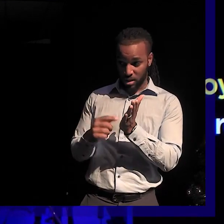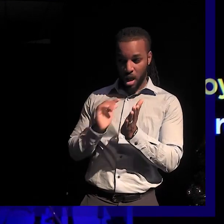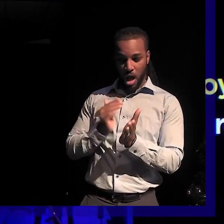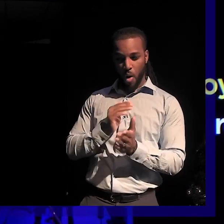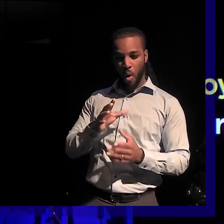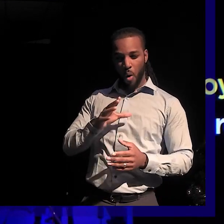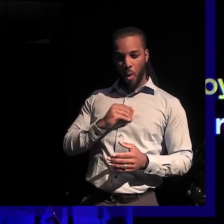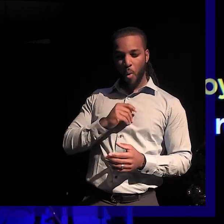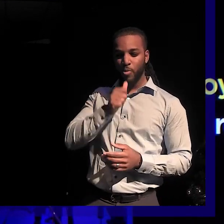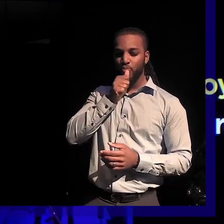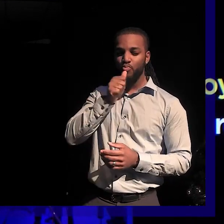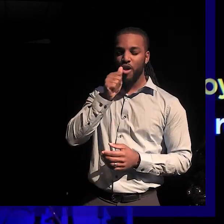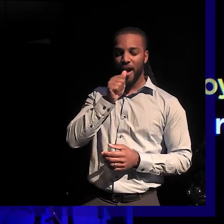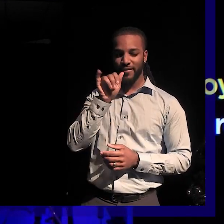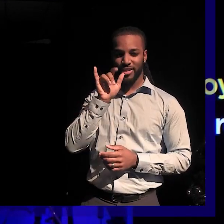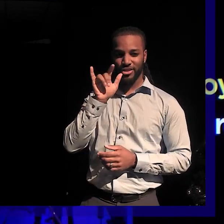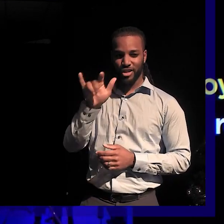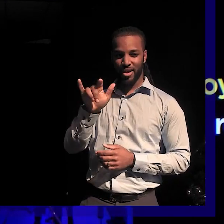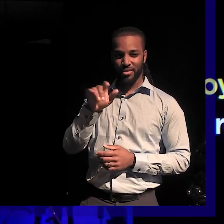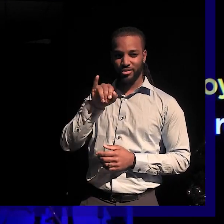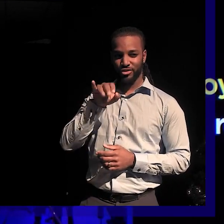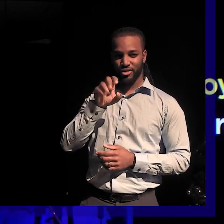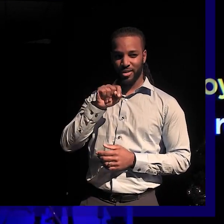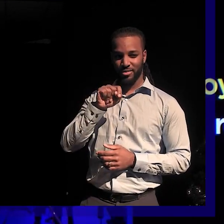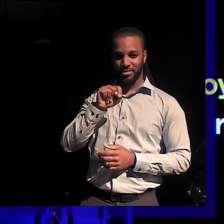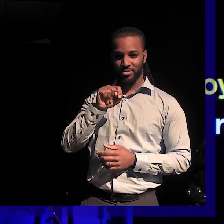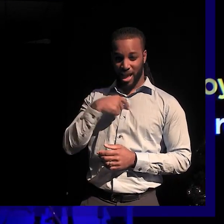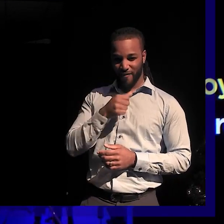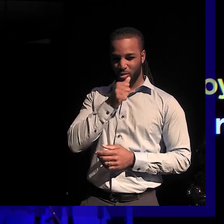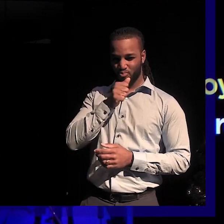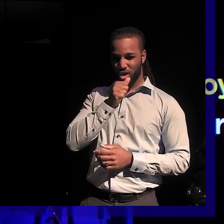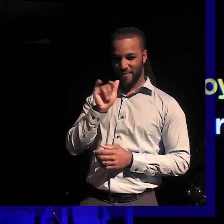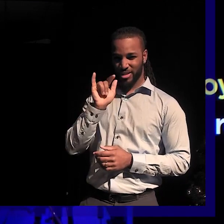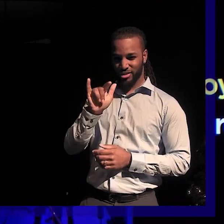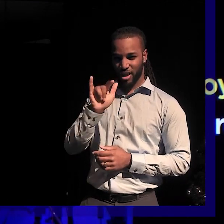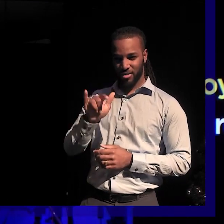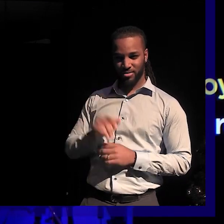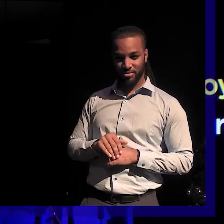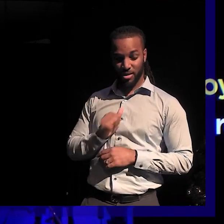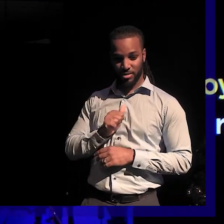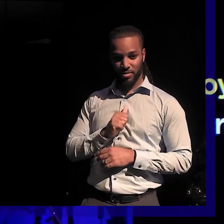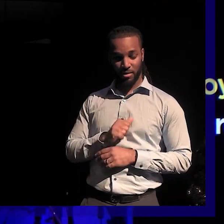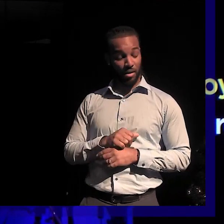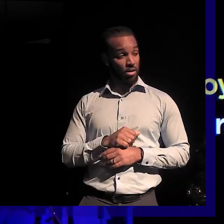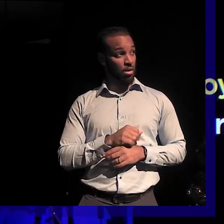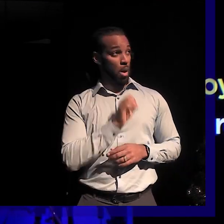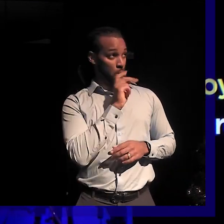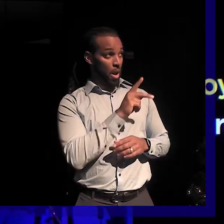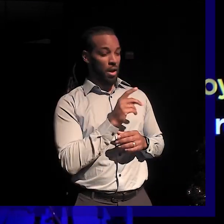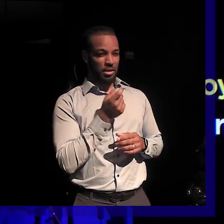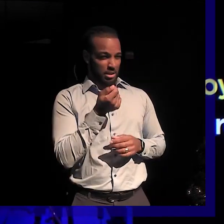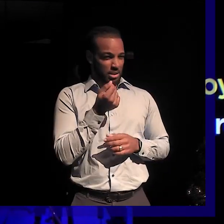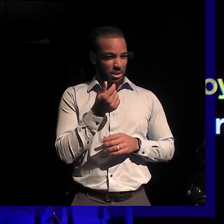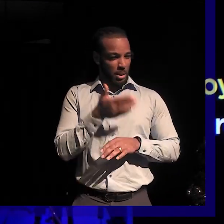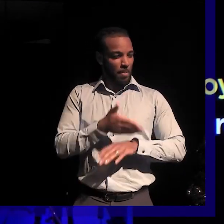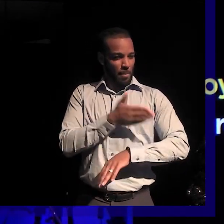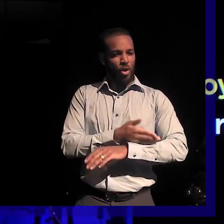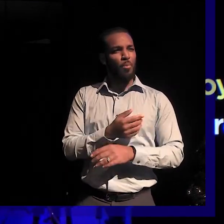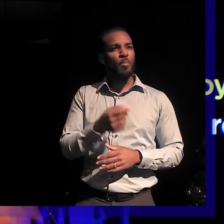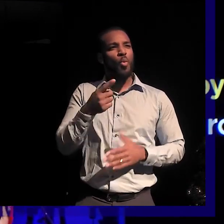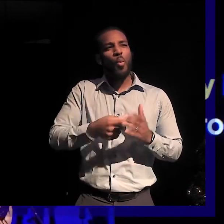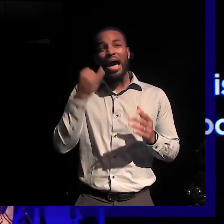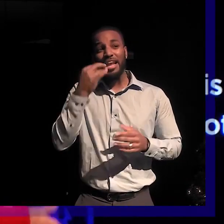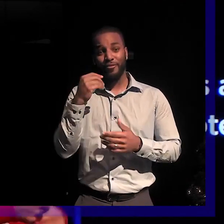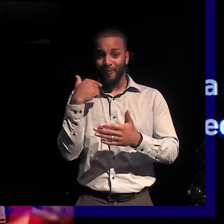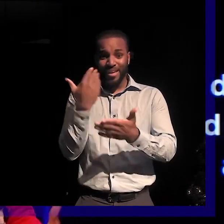own private jet. We got a private jet. Okay, that's getting a little better. But what if when